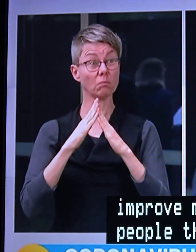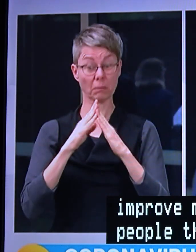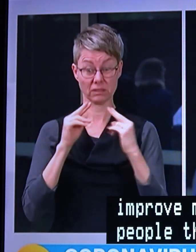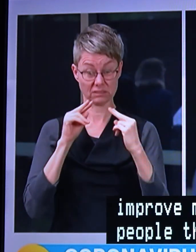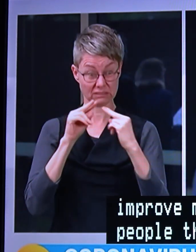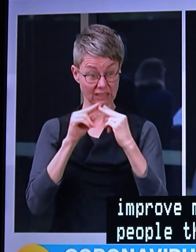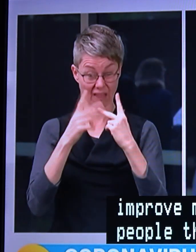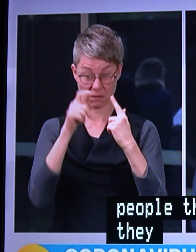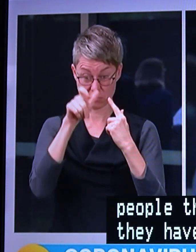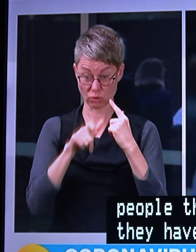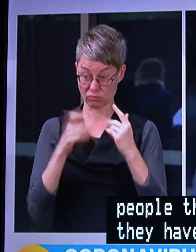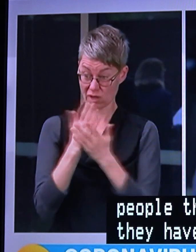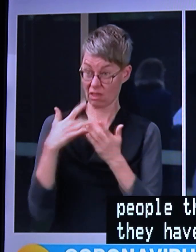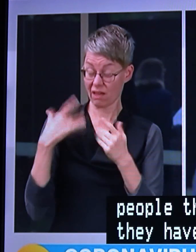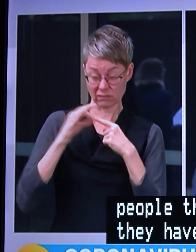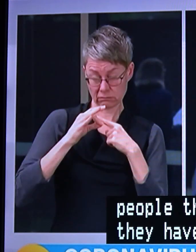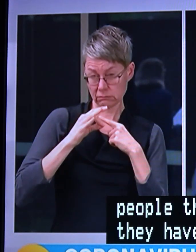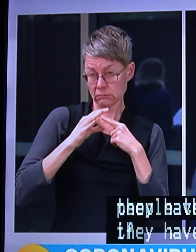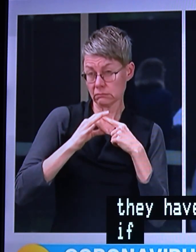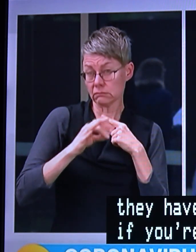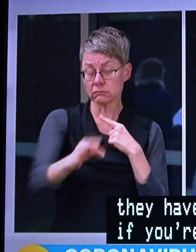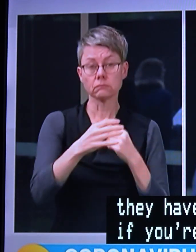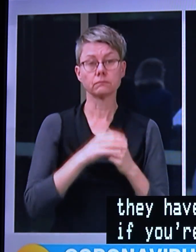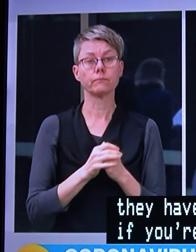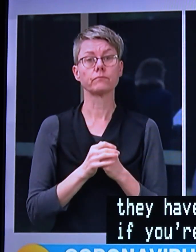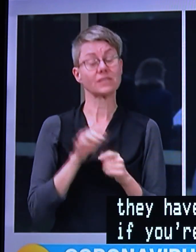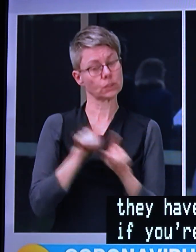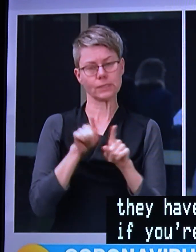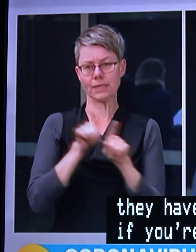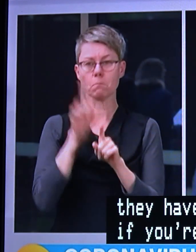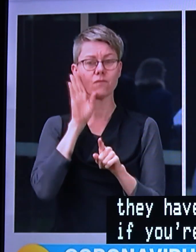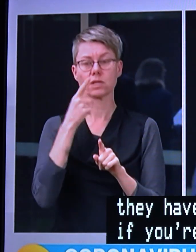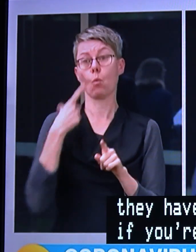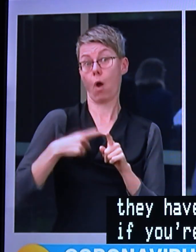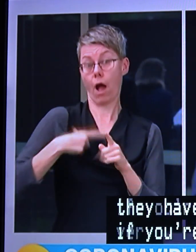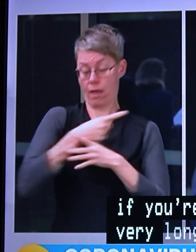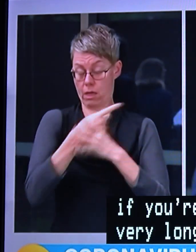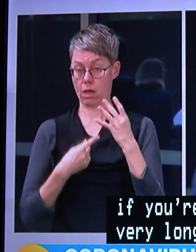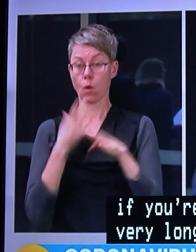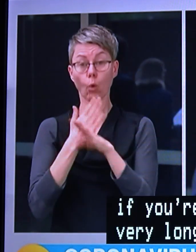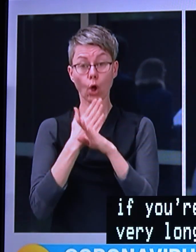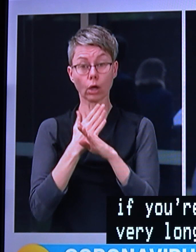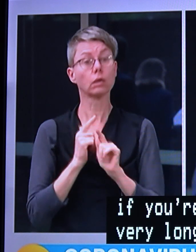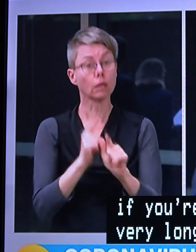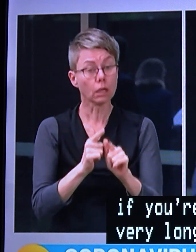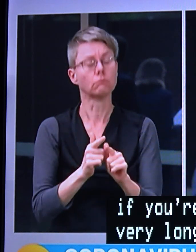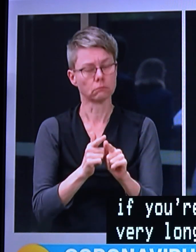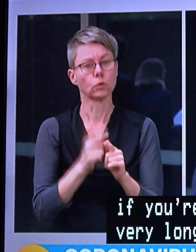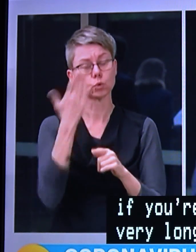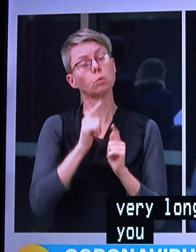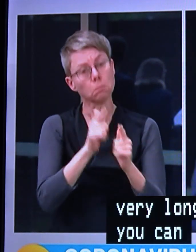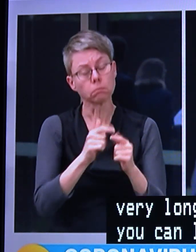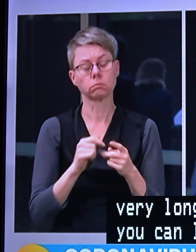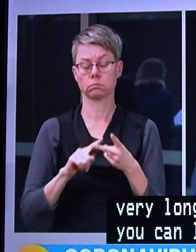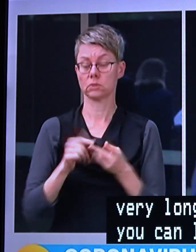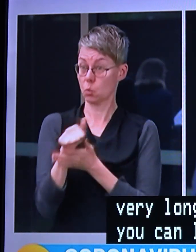long time. So the 4 reasons why you should or can leave the house still remain. It's whether you're working or going to school, it's whether